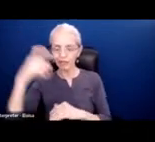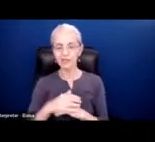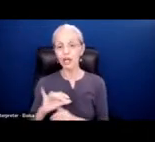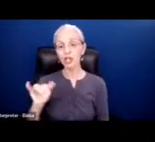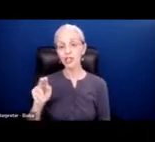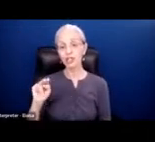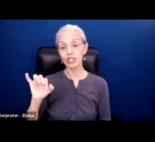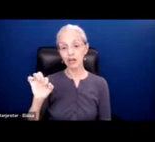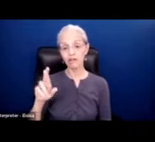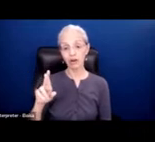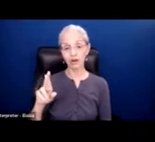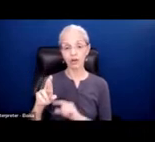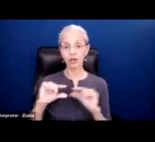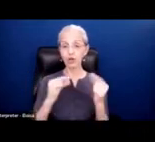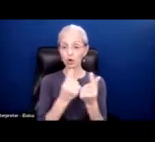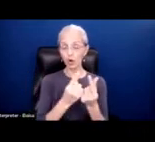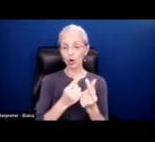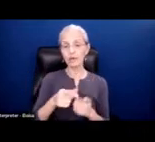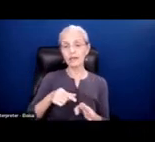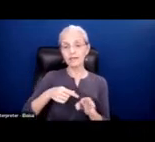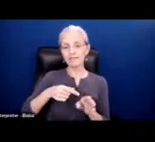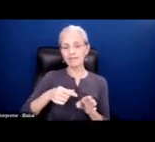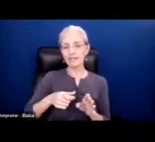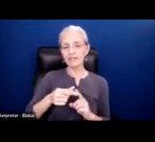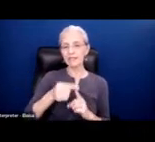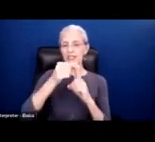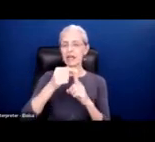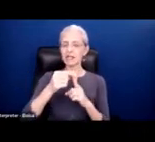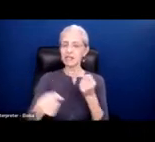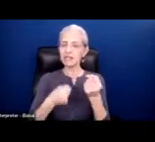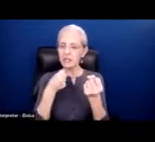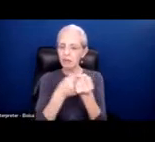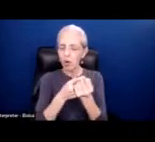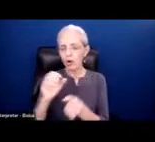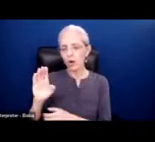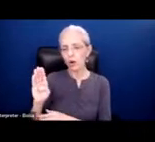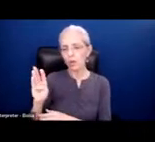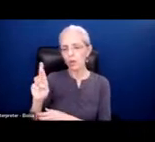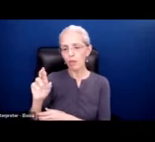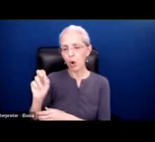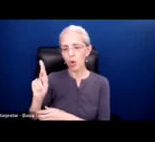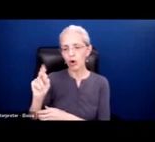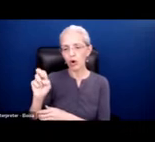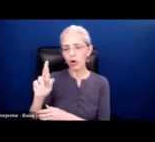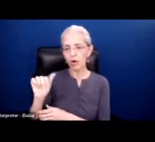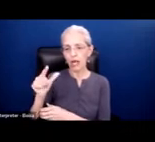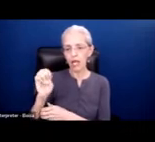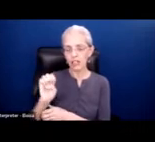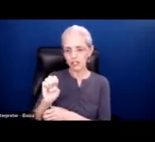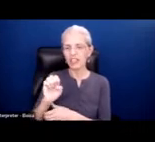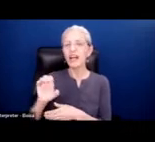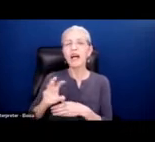Jennifer's group, IROS, specializes in supports brokerage, which is a waiver service in New Jersey for people to help